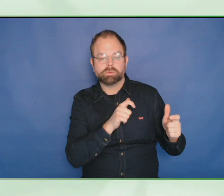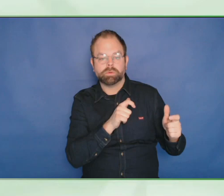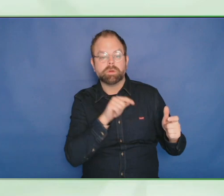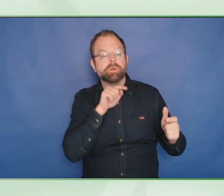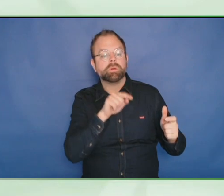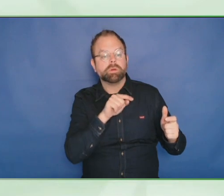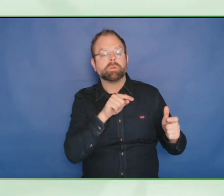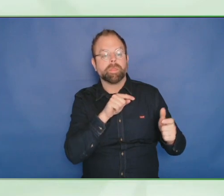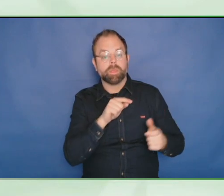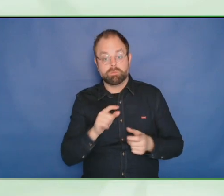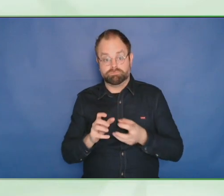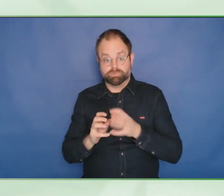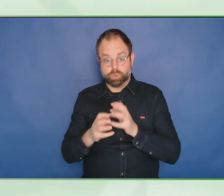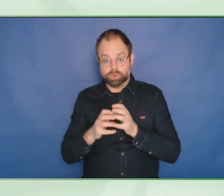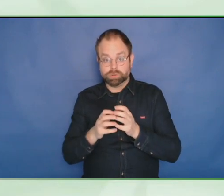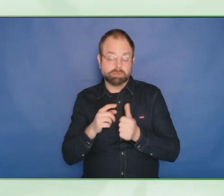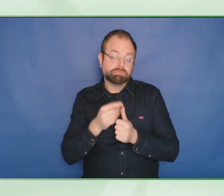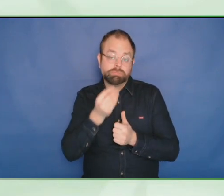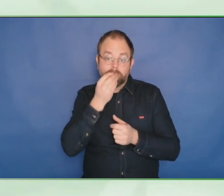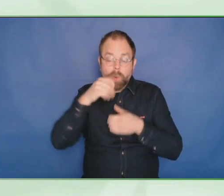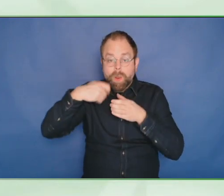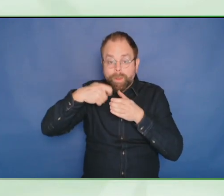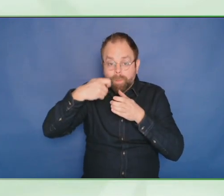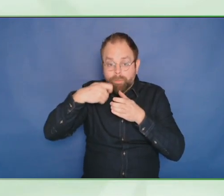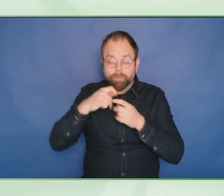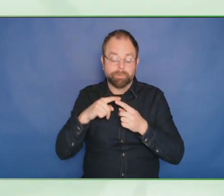food, and every